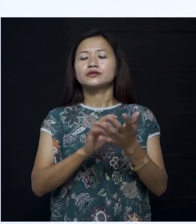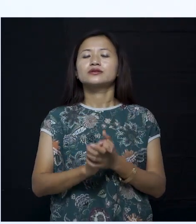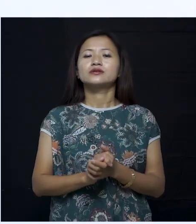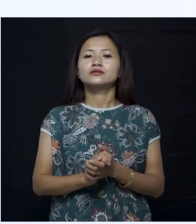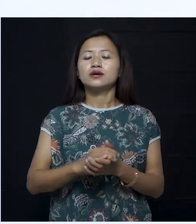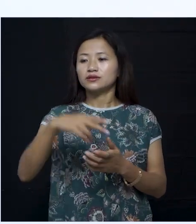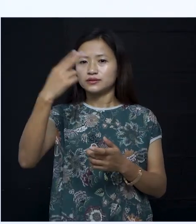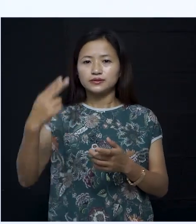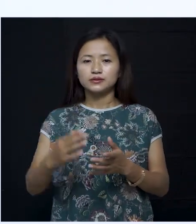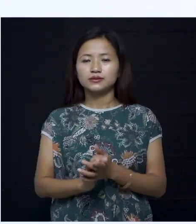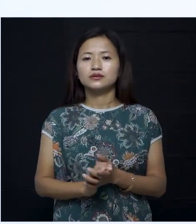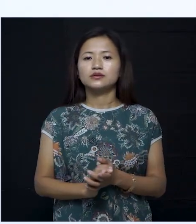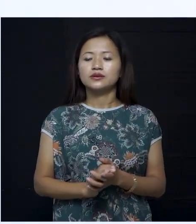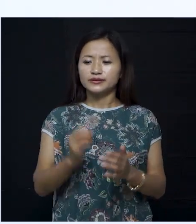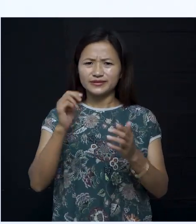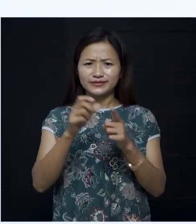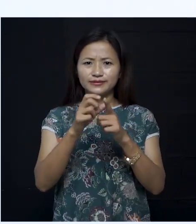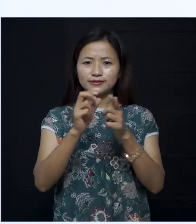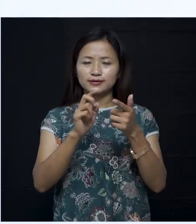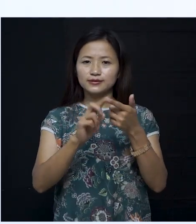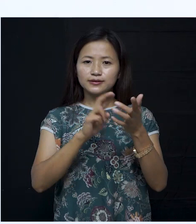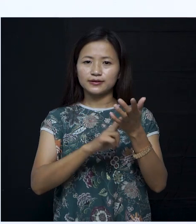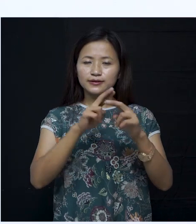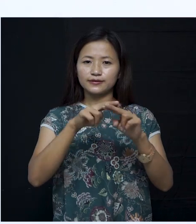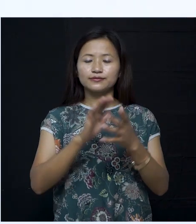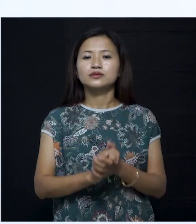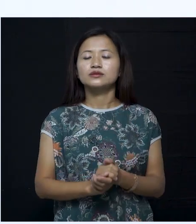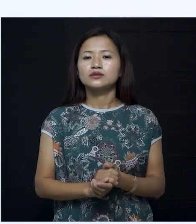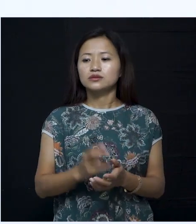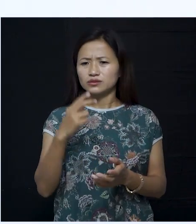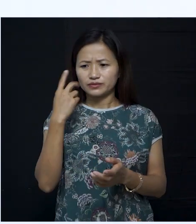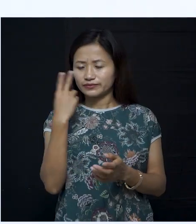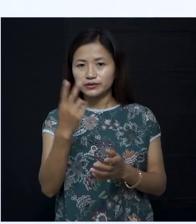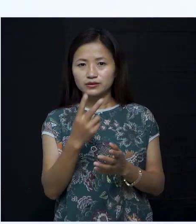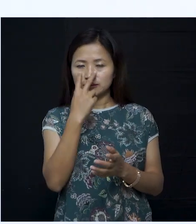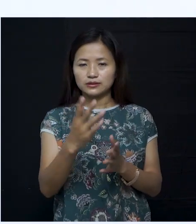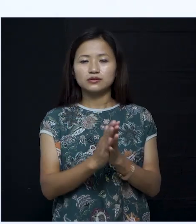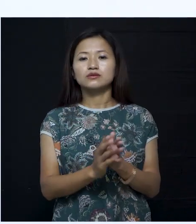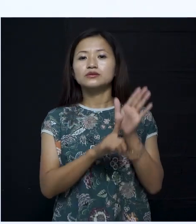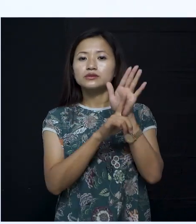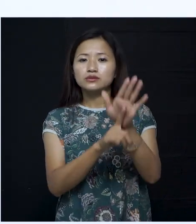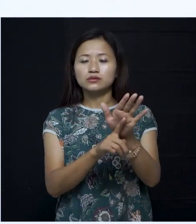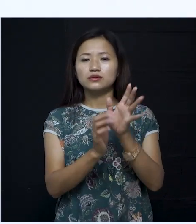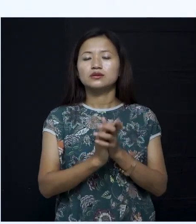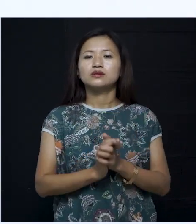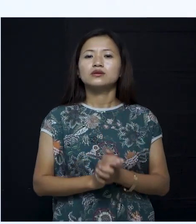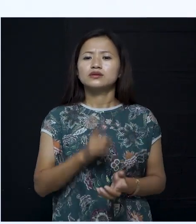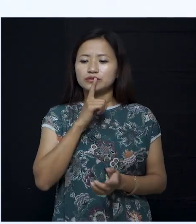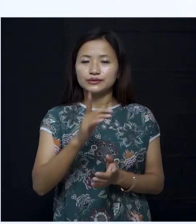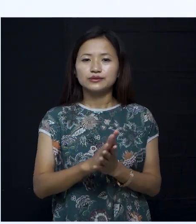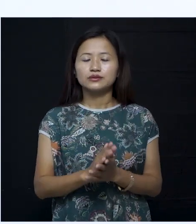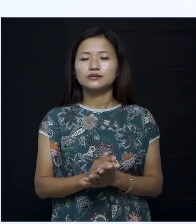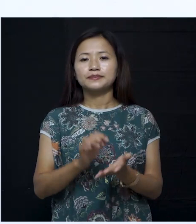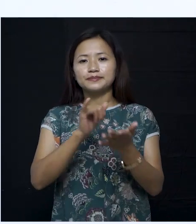the word definite means to be certain or to be sure. Okay, sometimes you are not very sure, so that